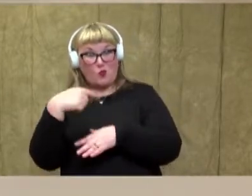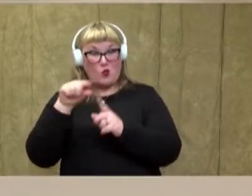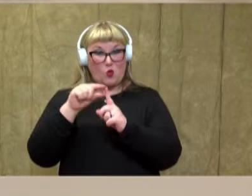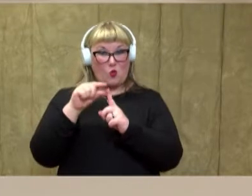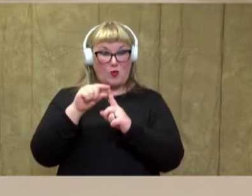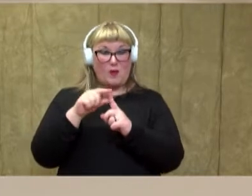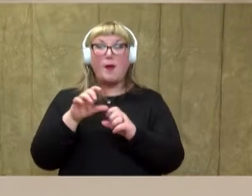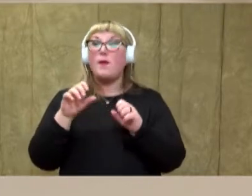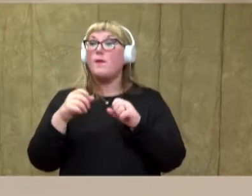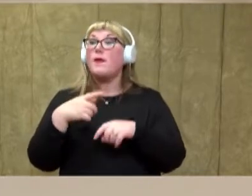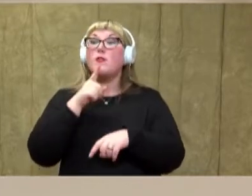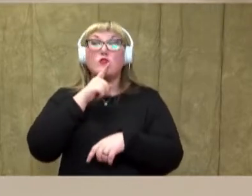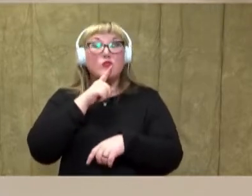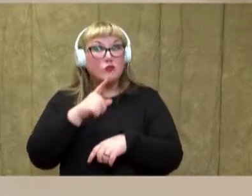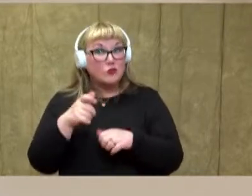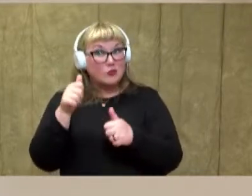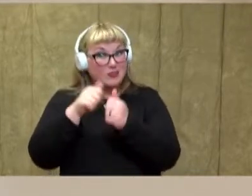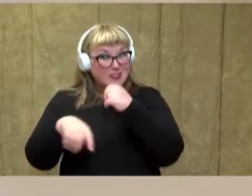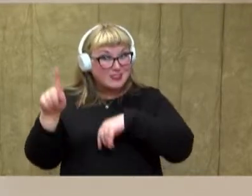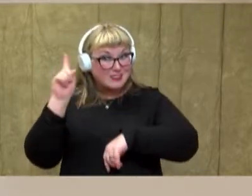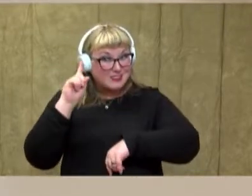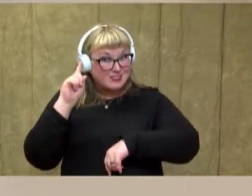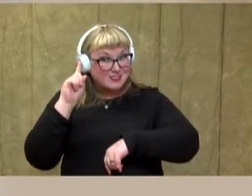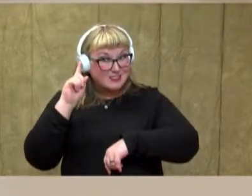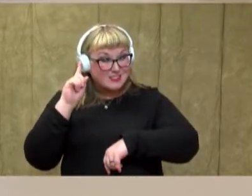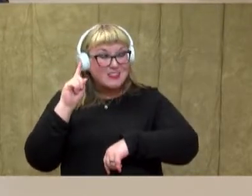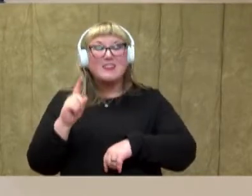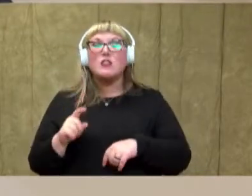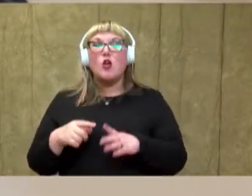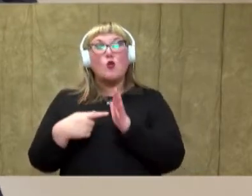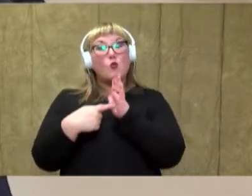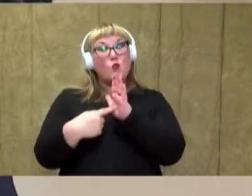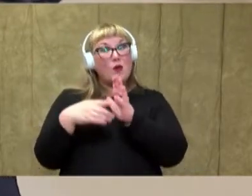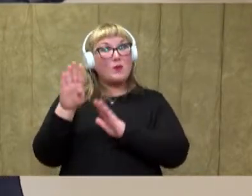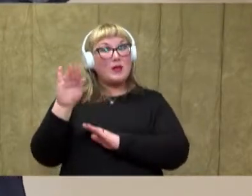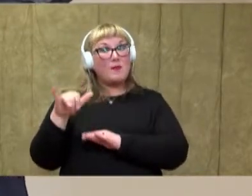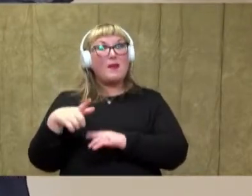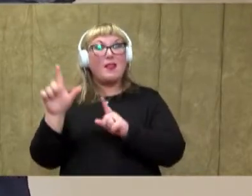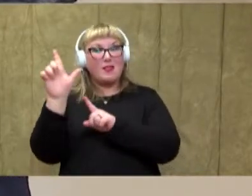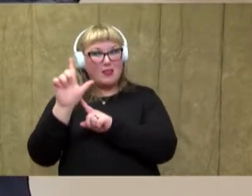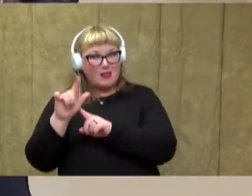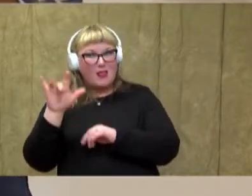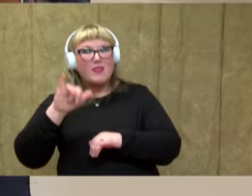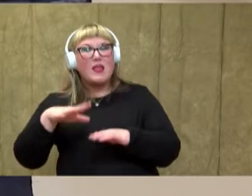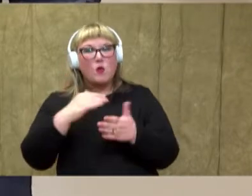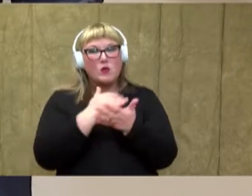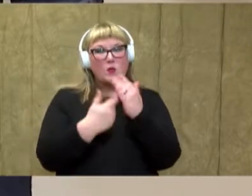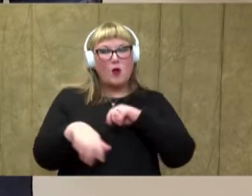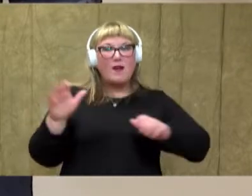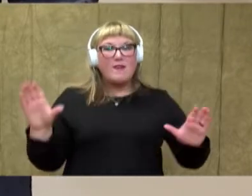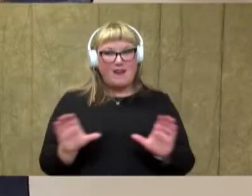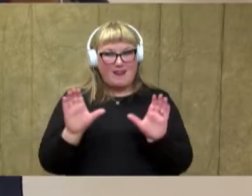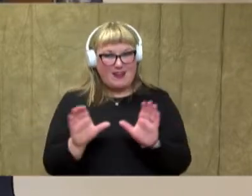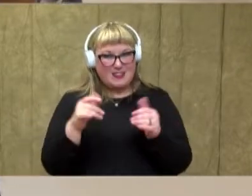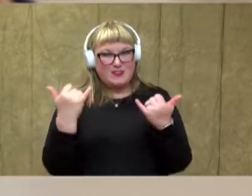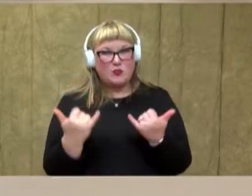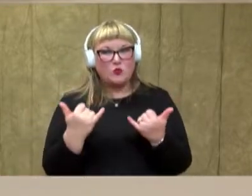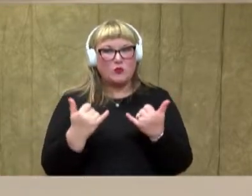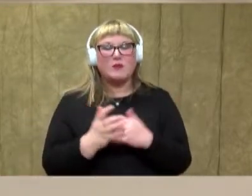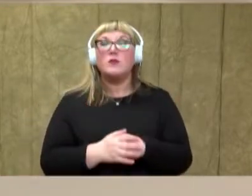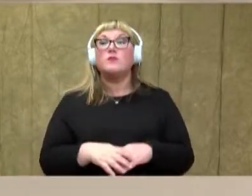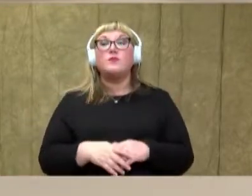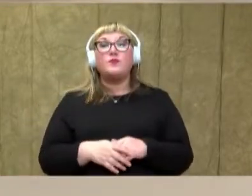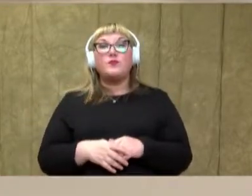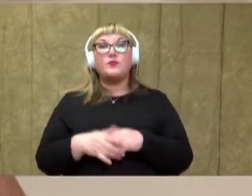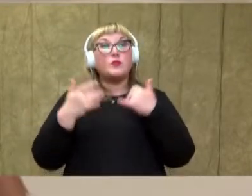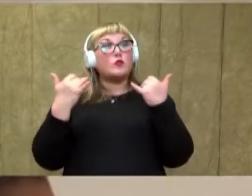sure that each sound is represented by its letter. And that was part of our activity today. You guys did wonderful. Right now,